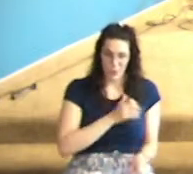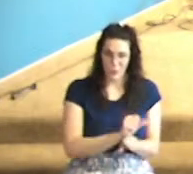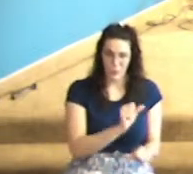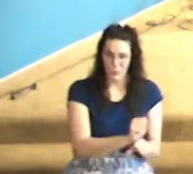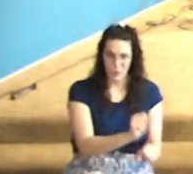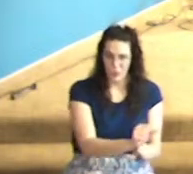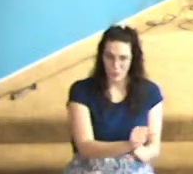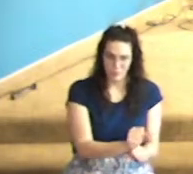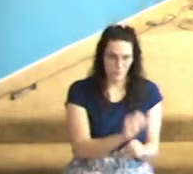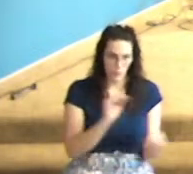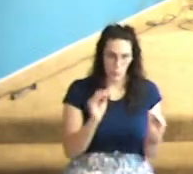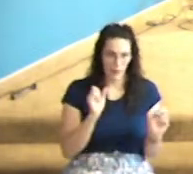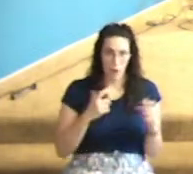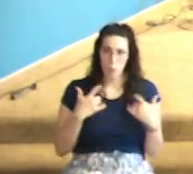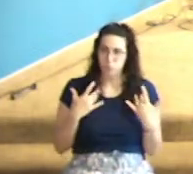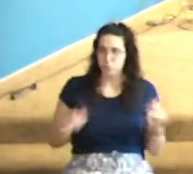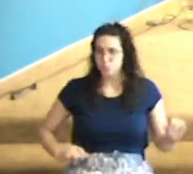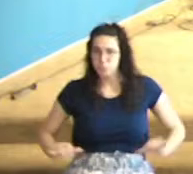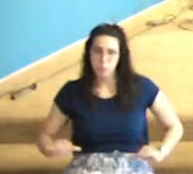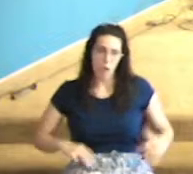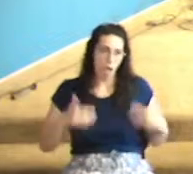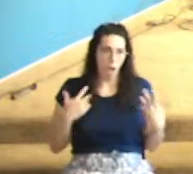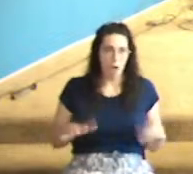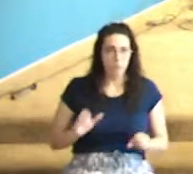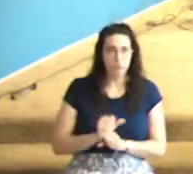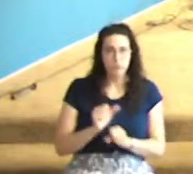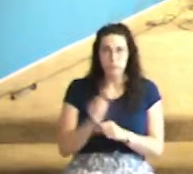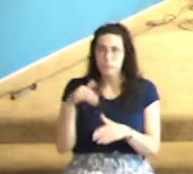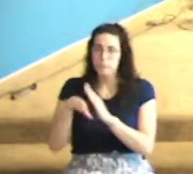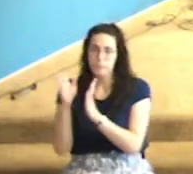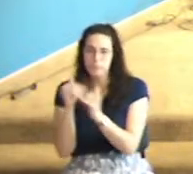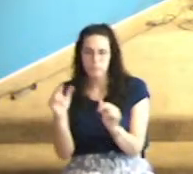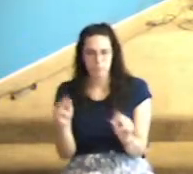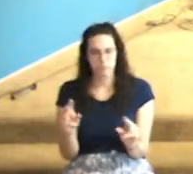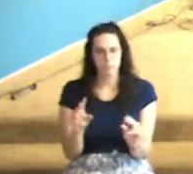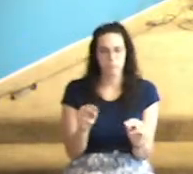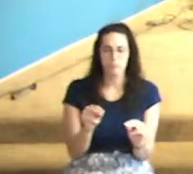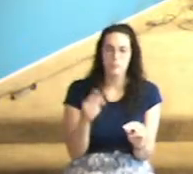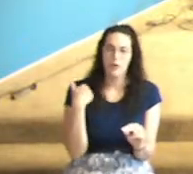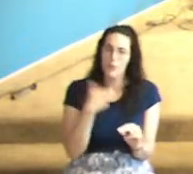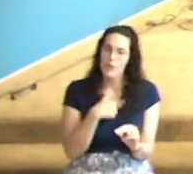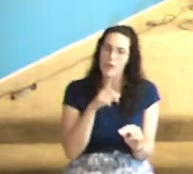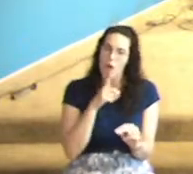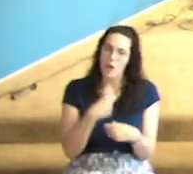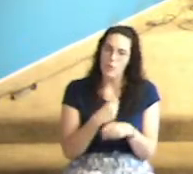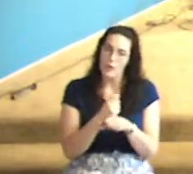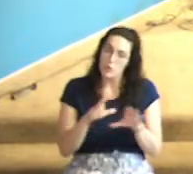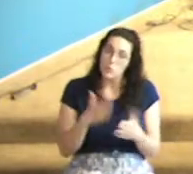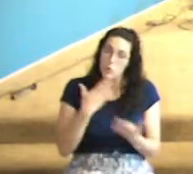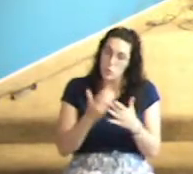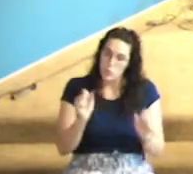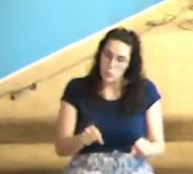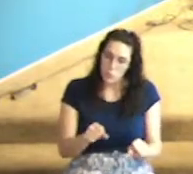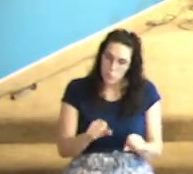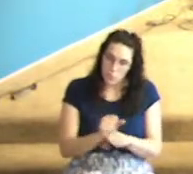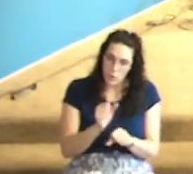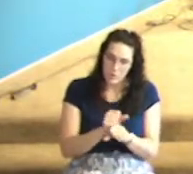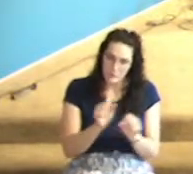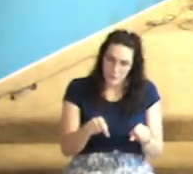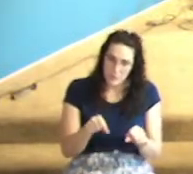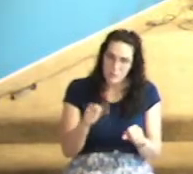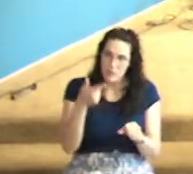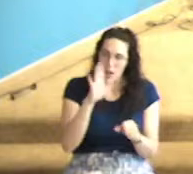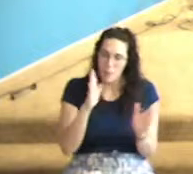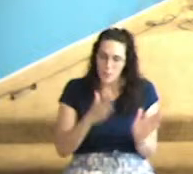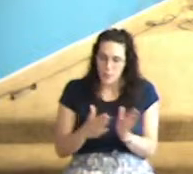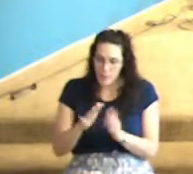can boast. For we are God's handiwork, created in Christ Jesus to do good works, which God prepared in advance for